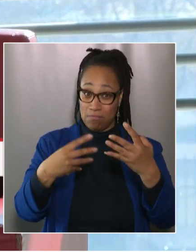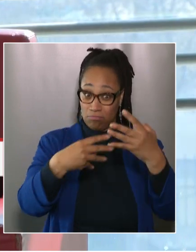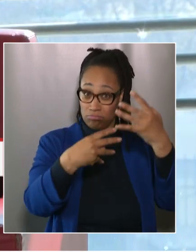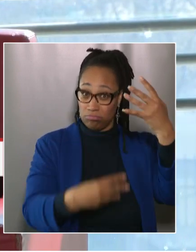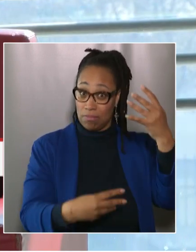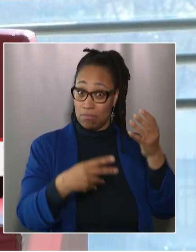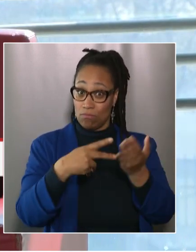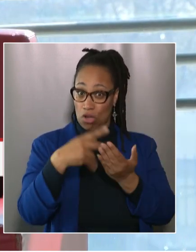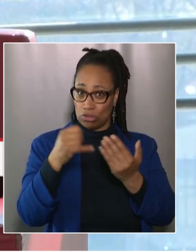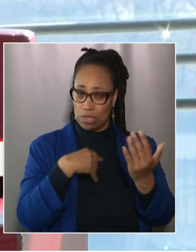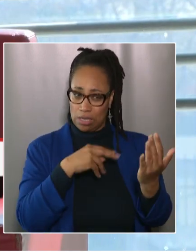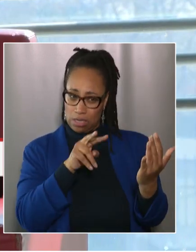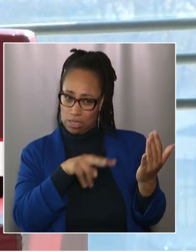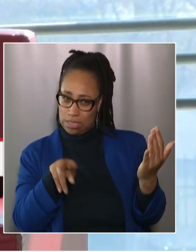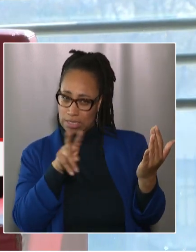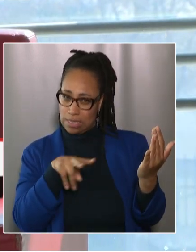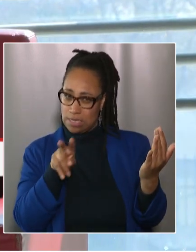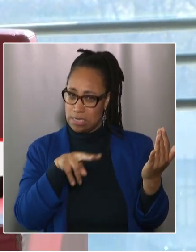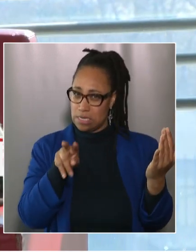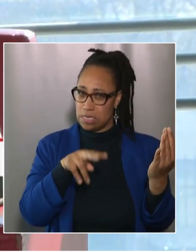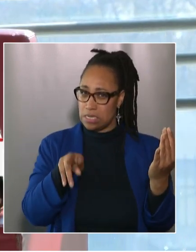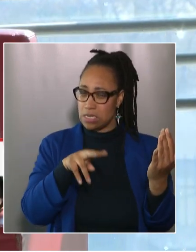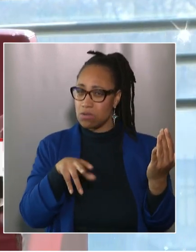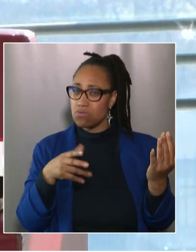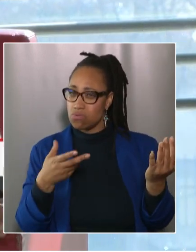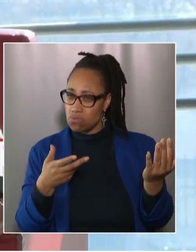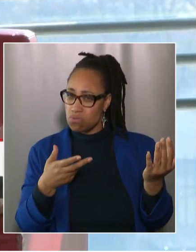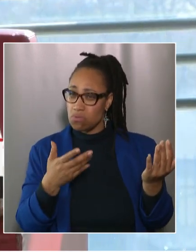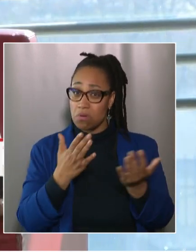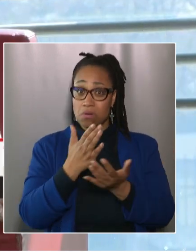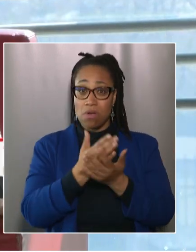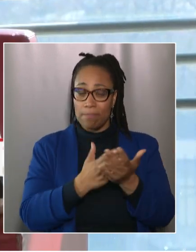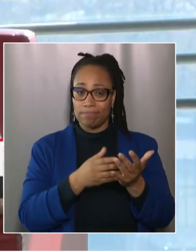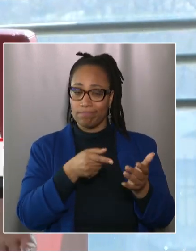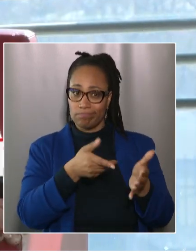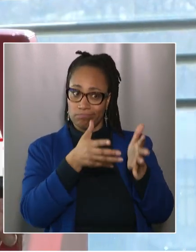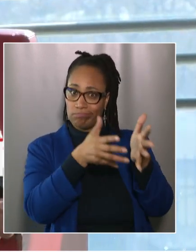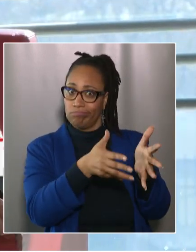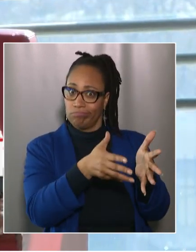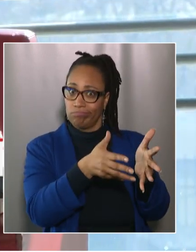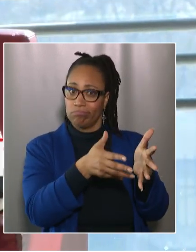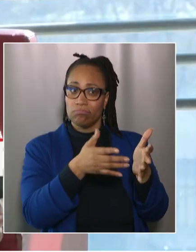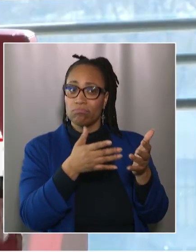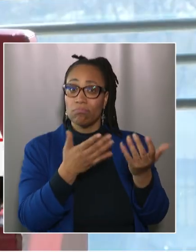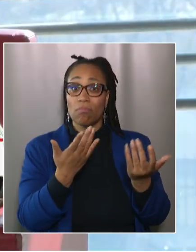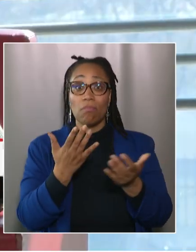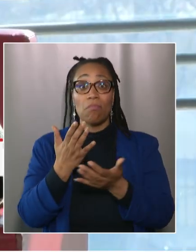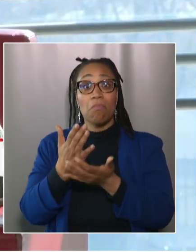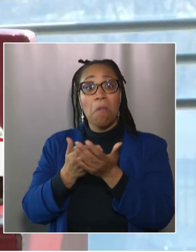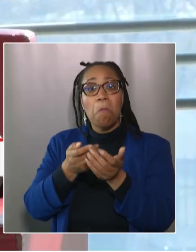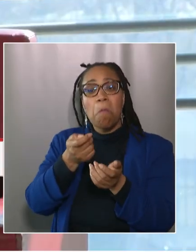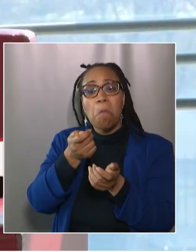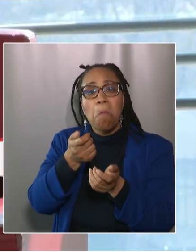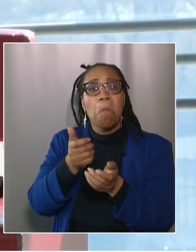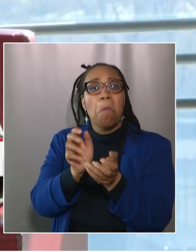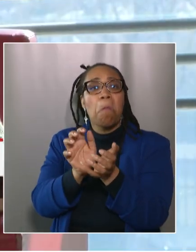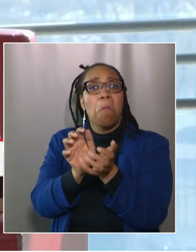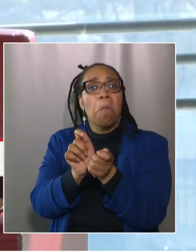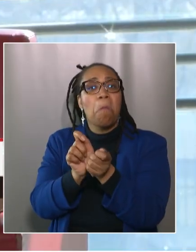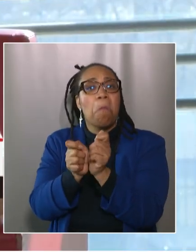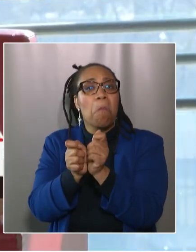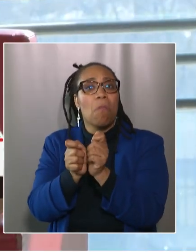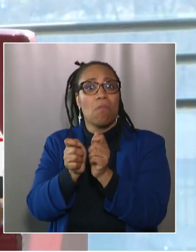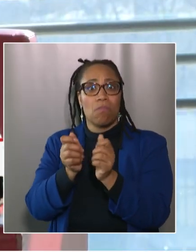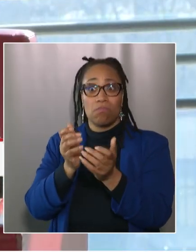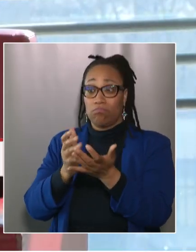were getting the most for us. And some of those things I changed or I tweaked. Others I knew that we